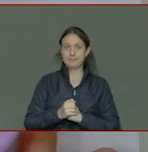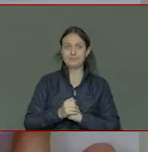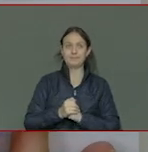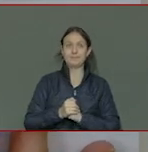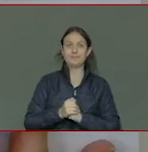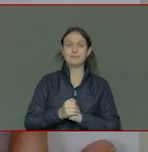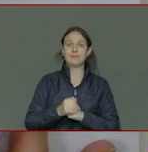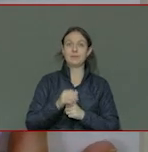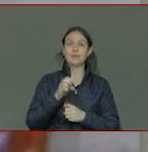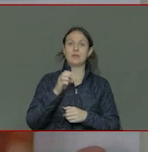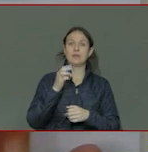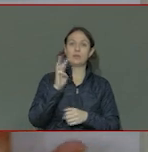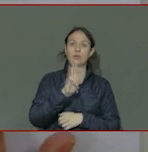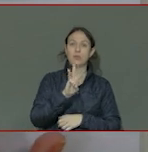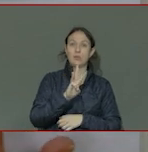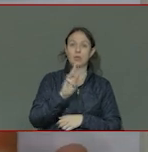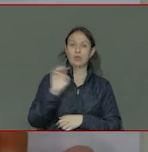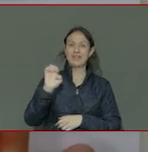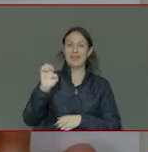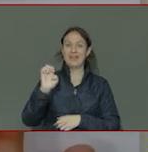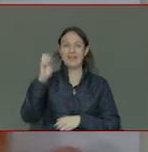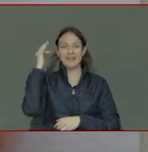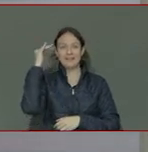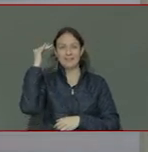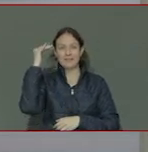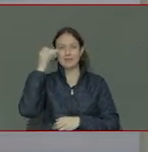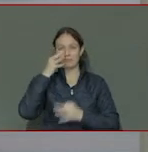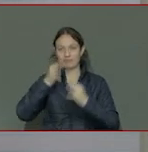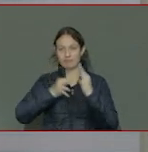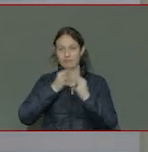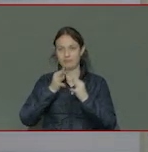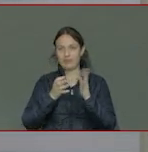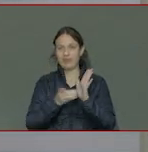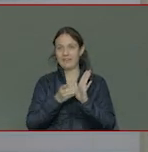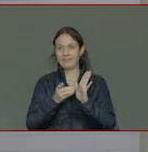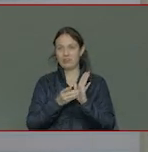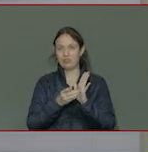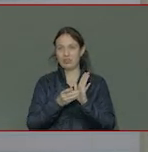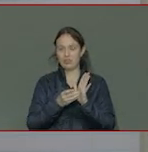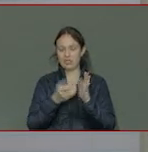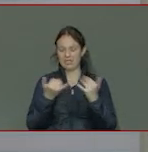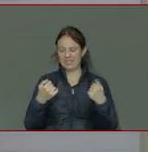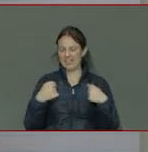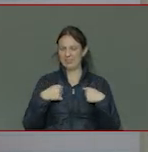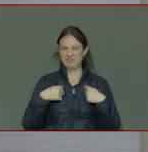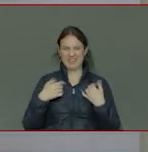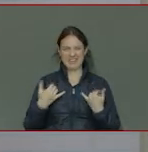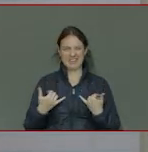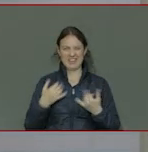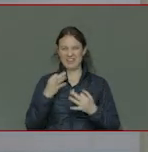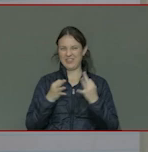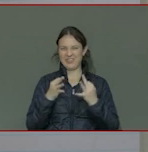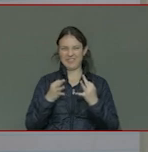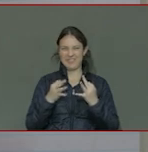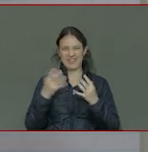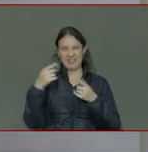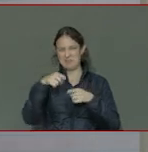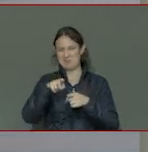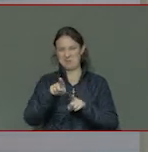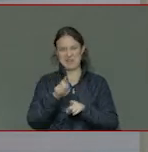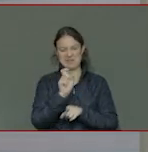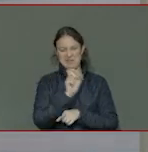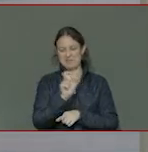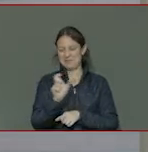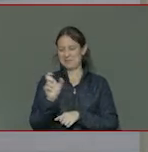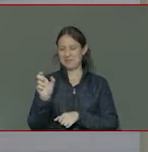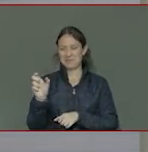work energy theorem in words. I'm not going to write it out in words now. We don't have the time, but I'm going